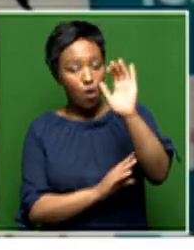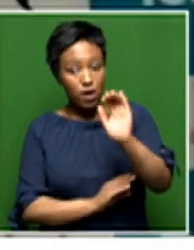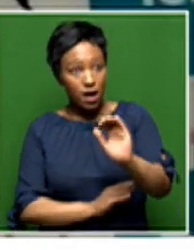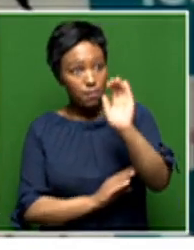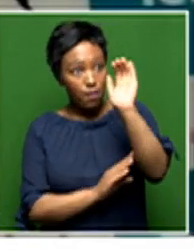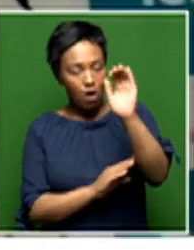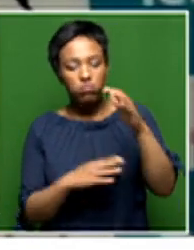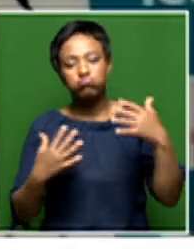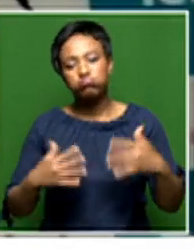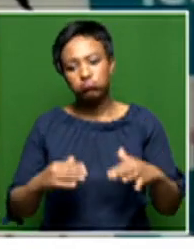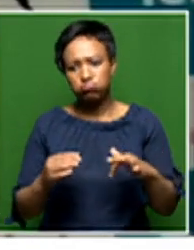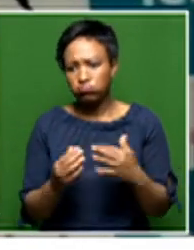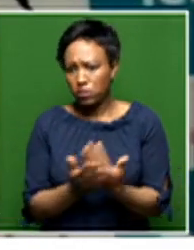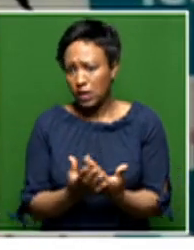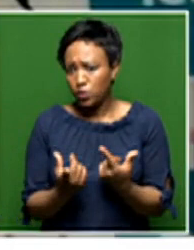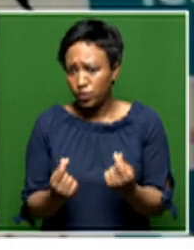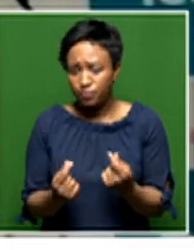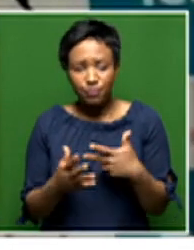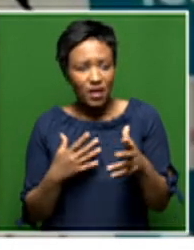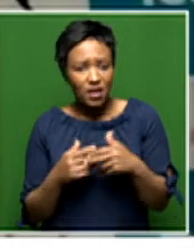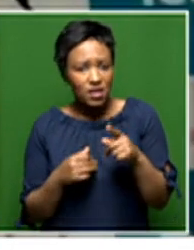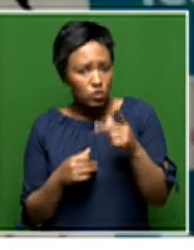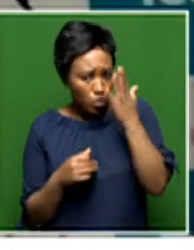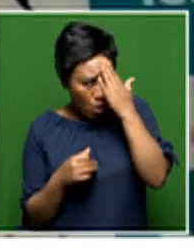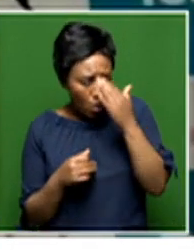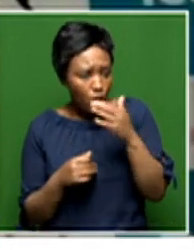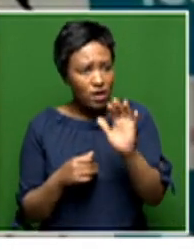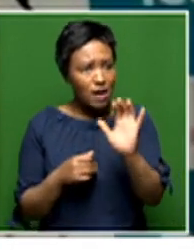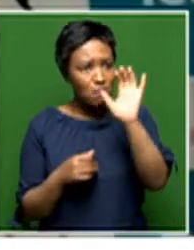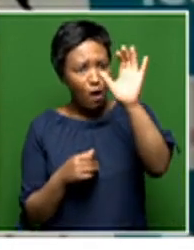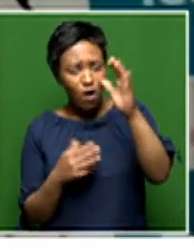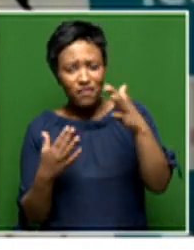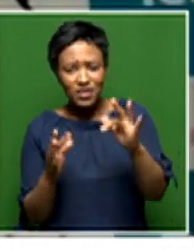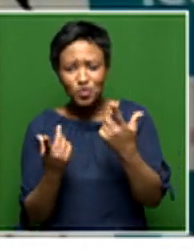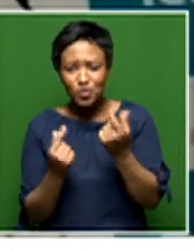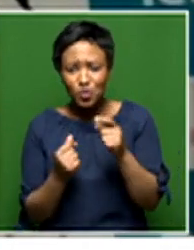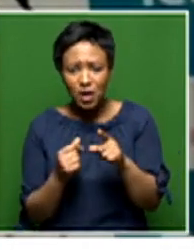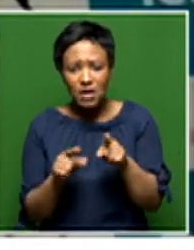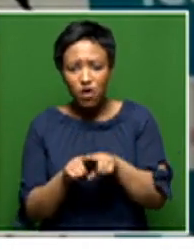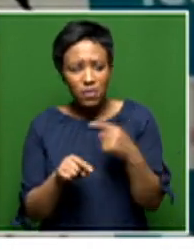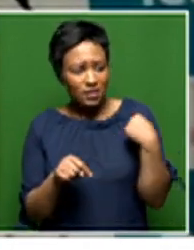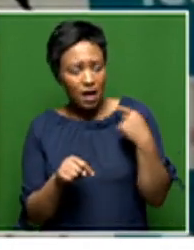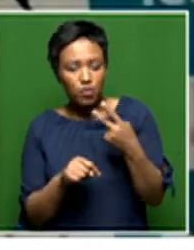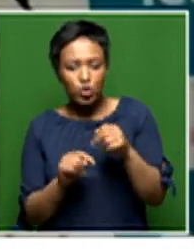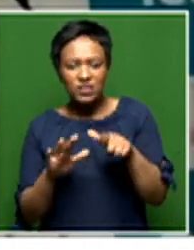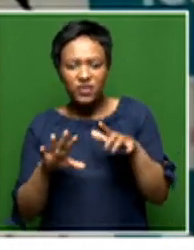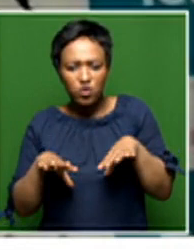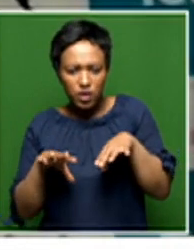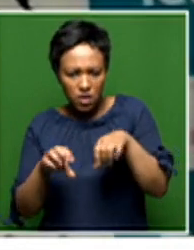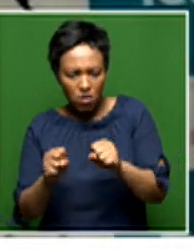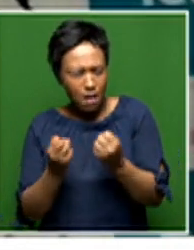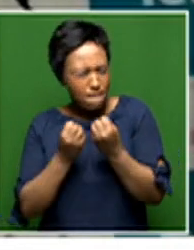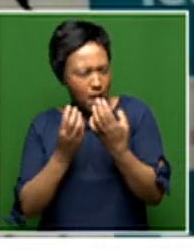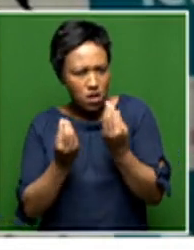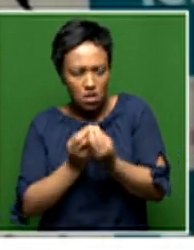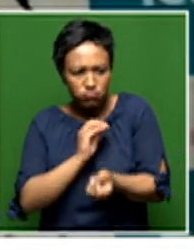can ask that is not there out there to know about netball, what netball did since we took over in 2017. I mean, a lot has